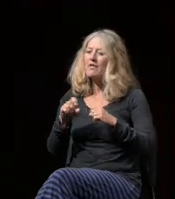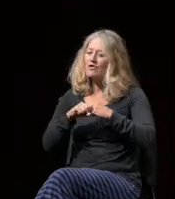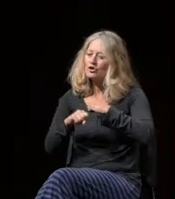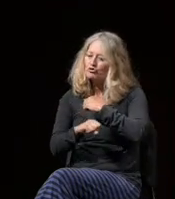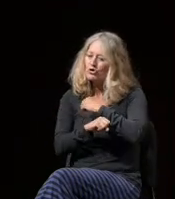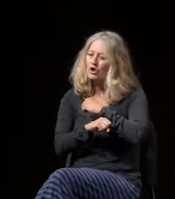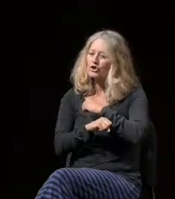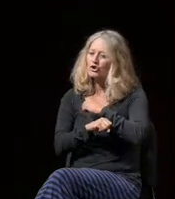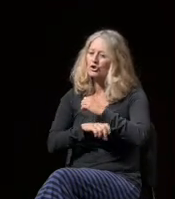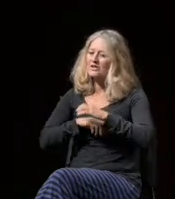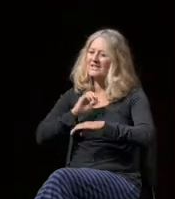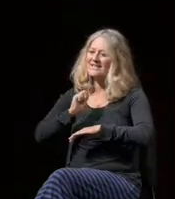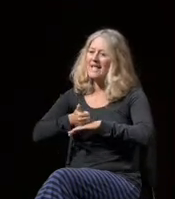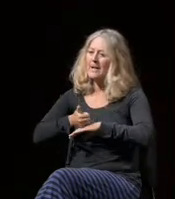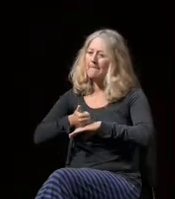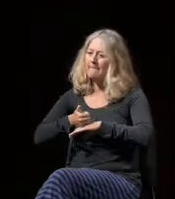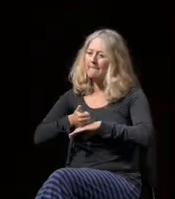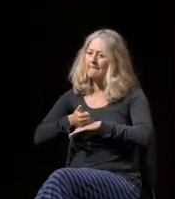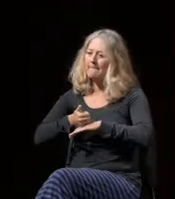are in place.